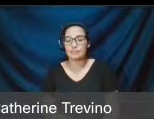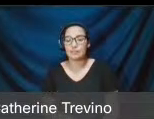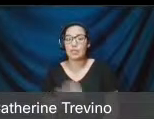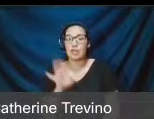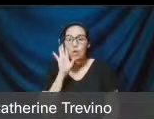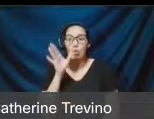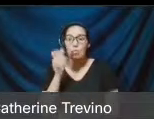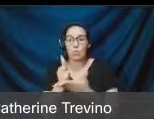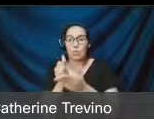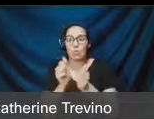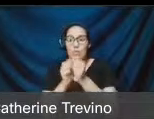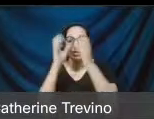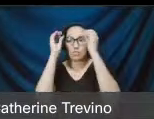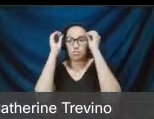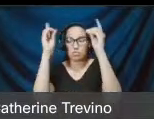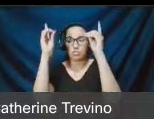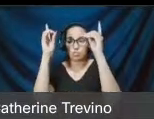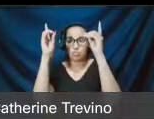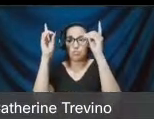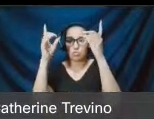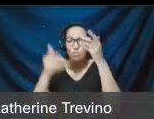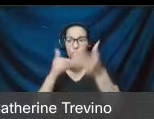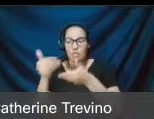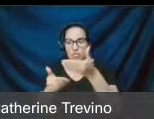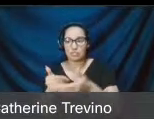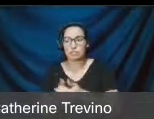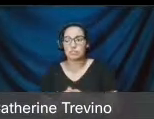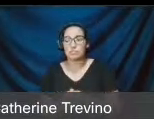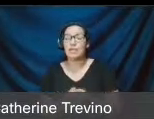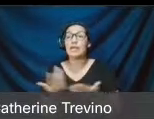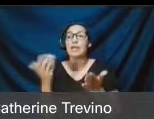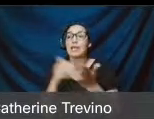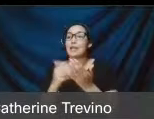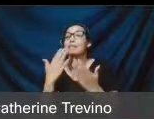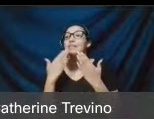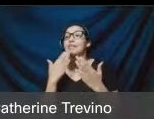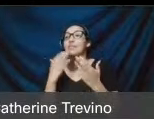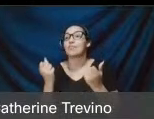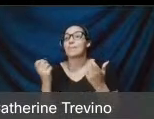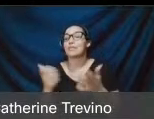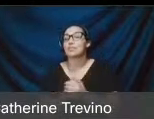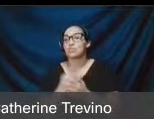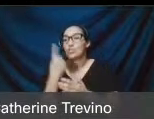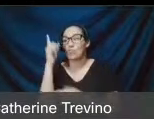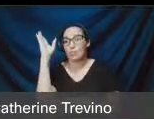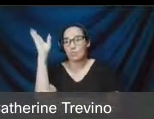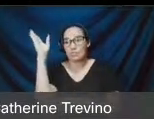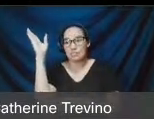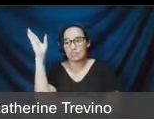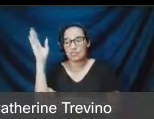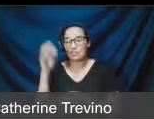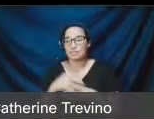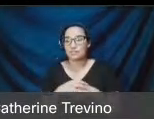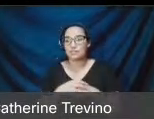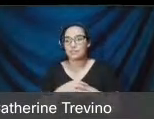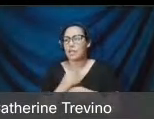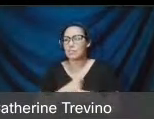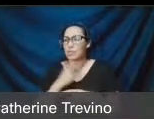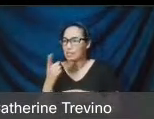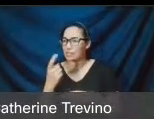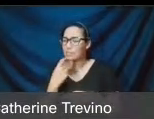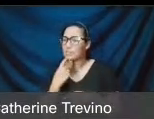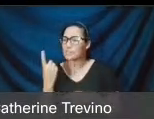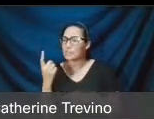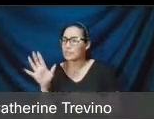them with their educational process. But once again, thank you very much. Great presentation. And I'm sorry, Rick, you were